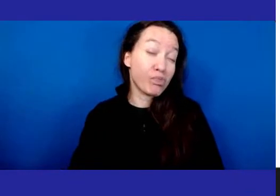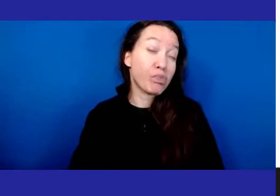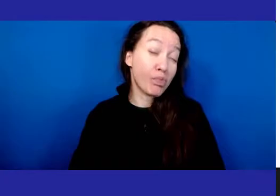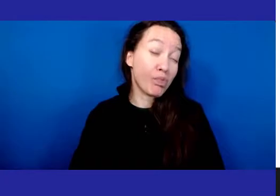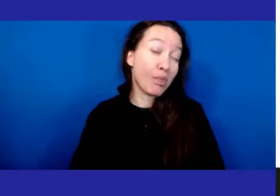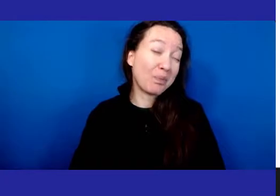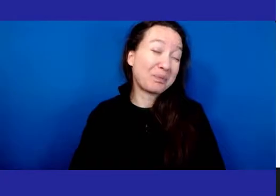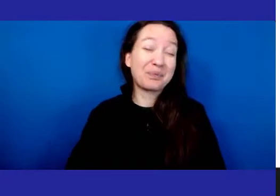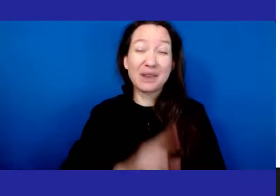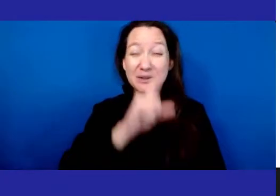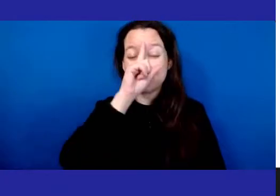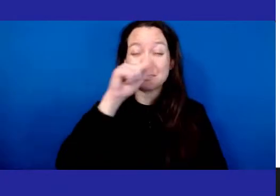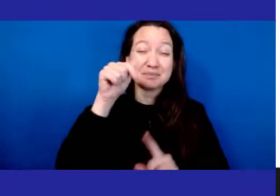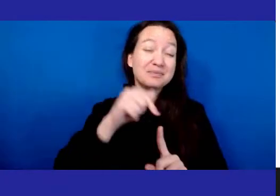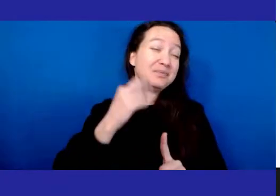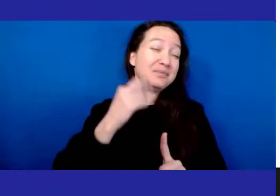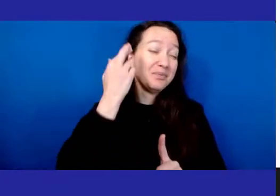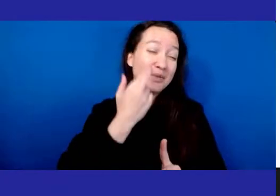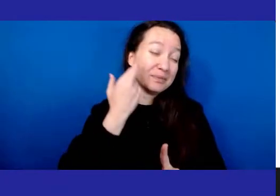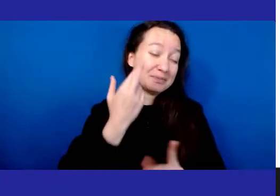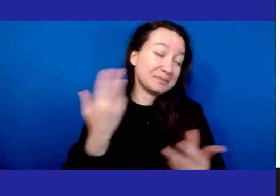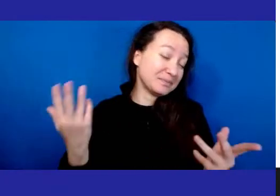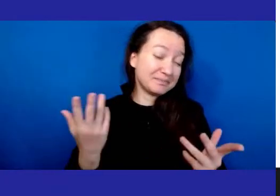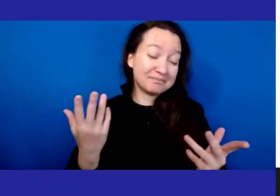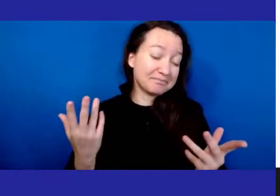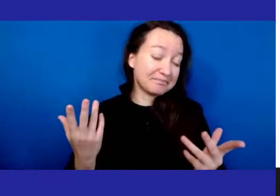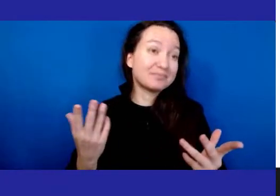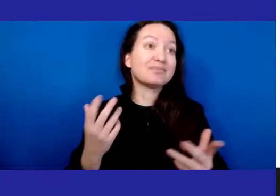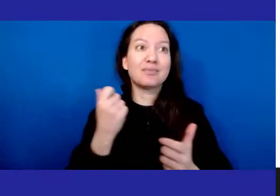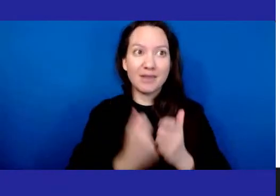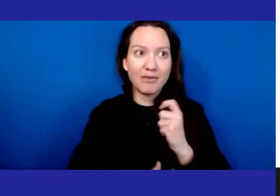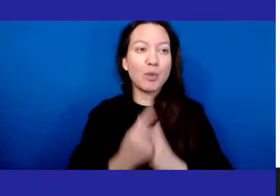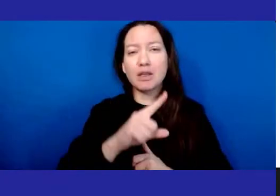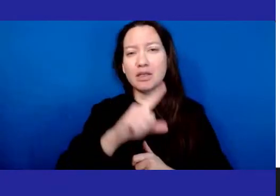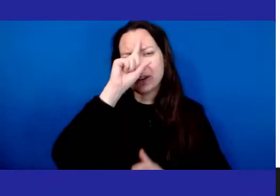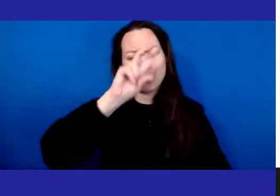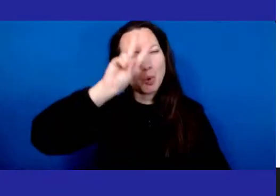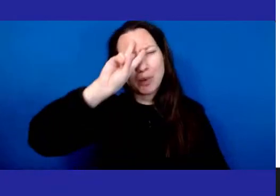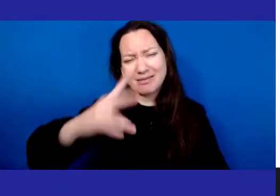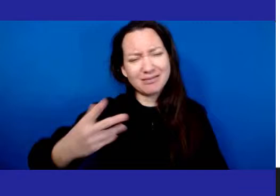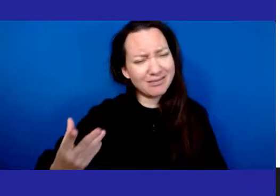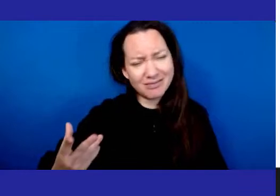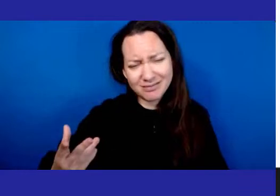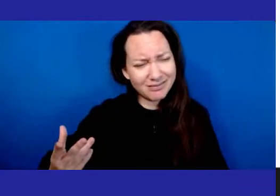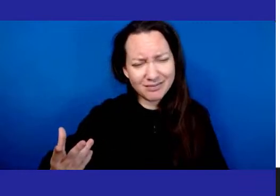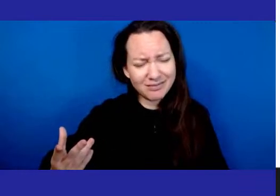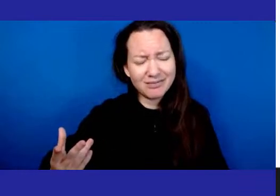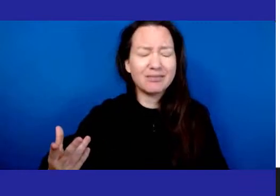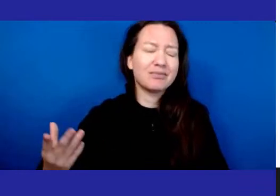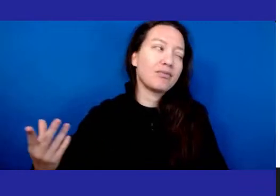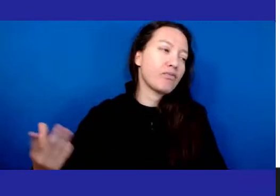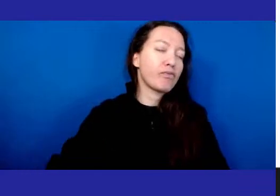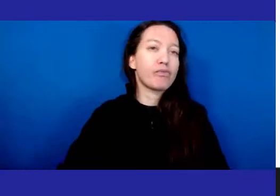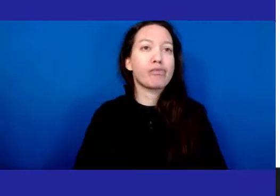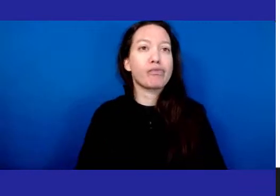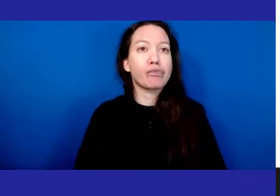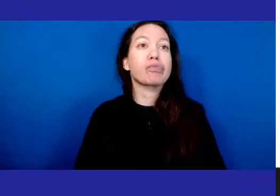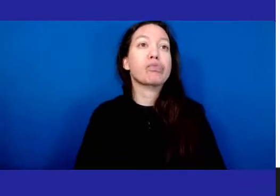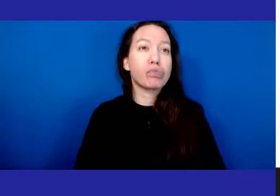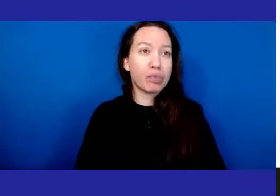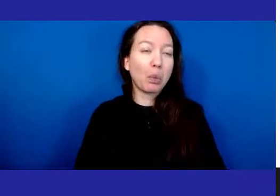I think that's just the reality is that because everybody thinks it's stupid, right? So, I